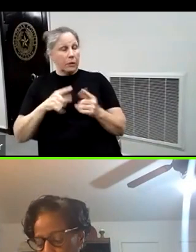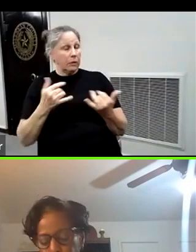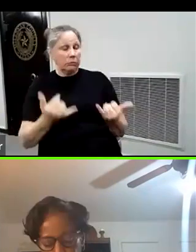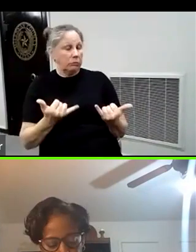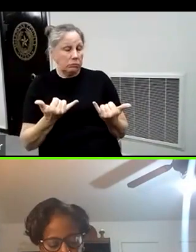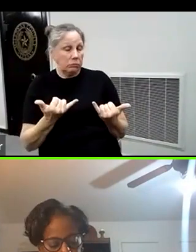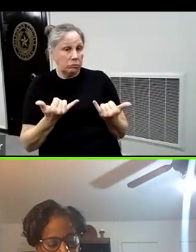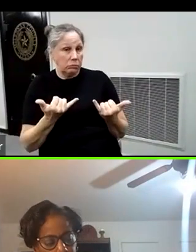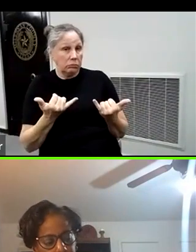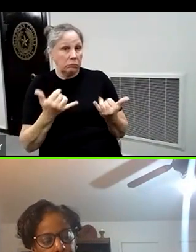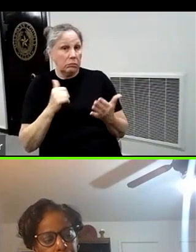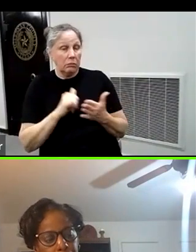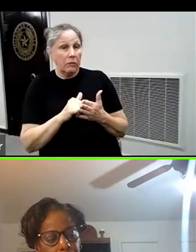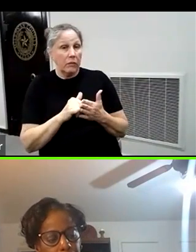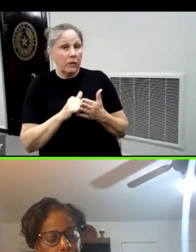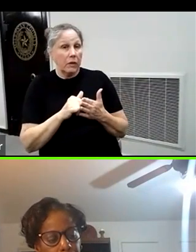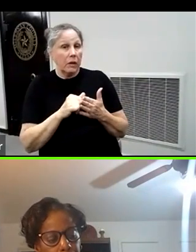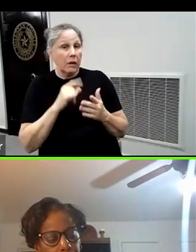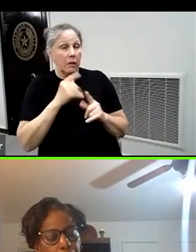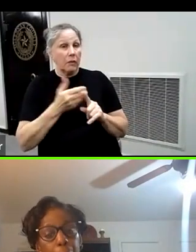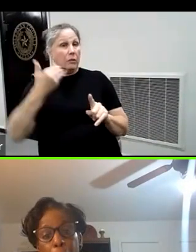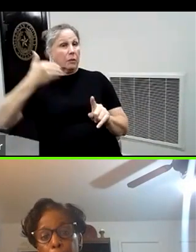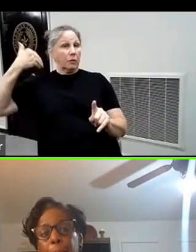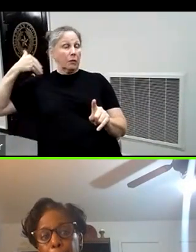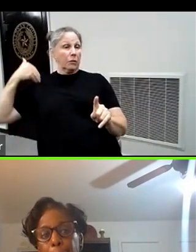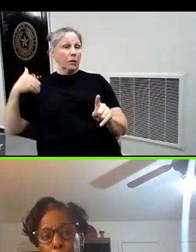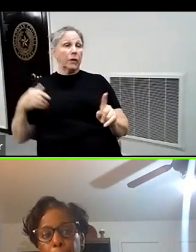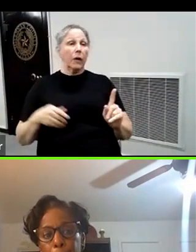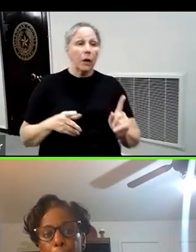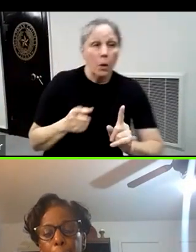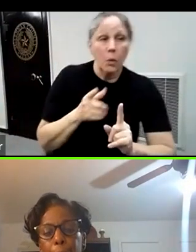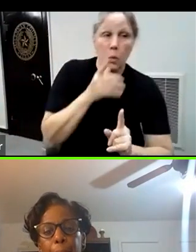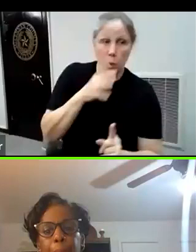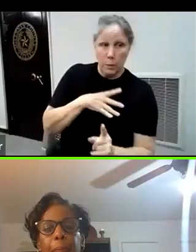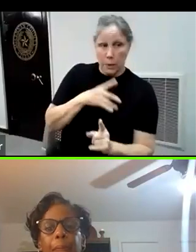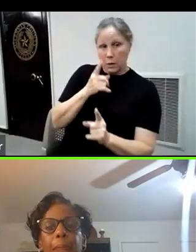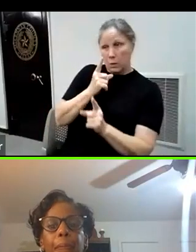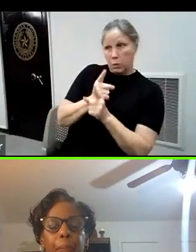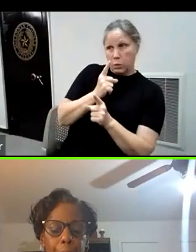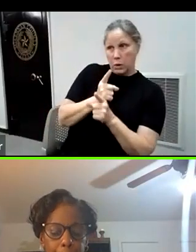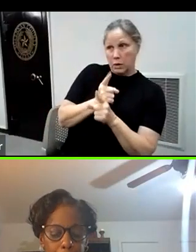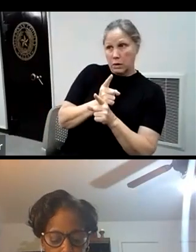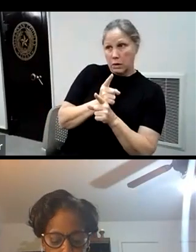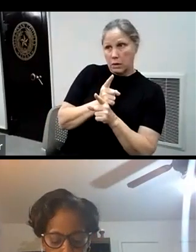And that was from 21. Right.